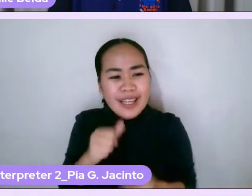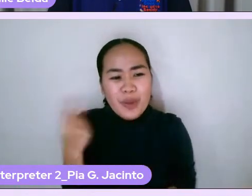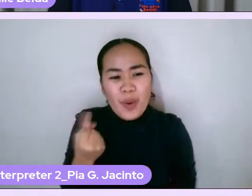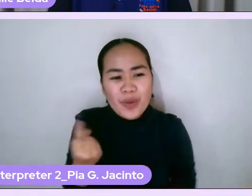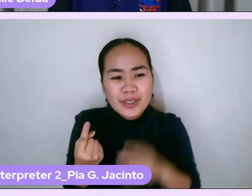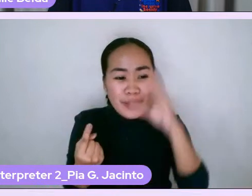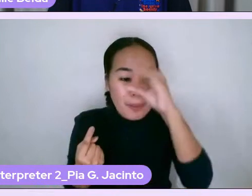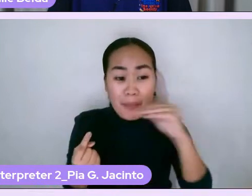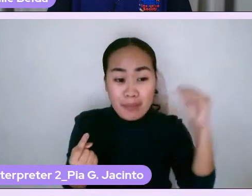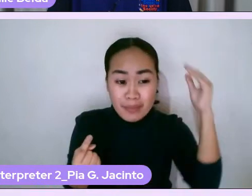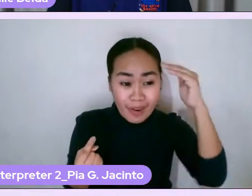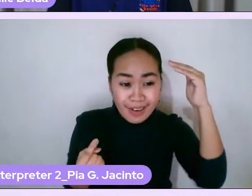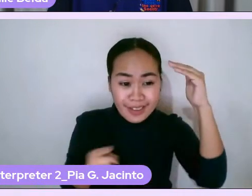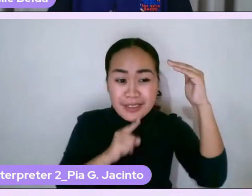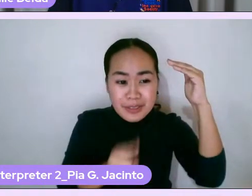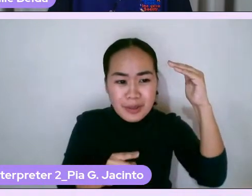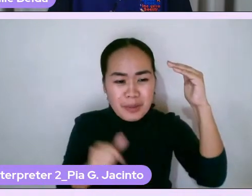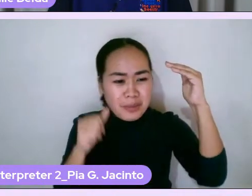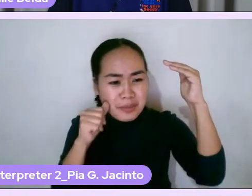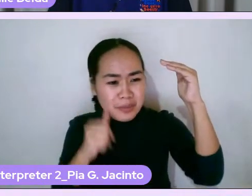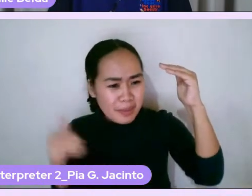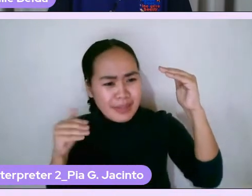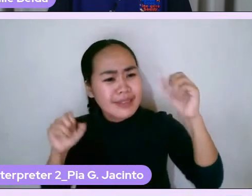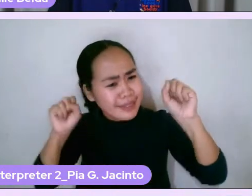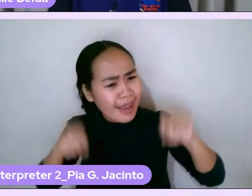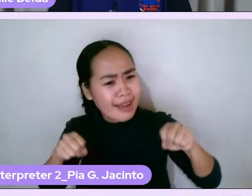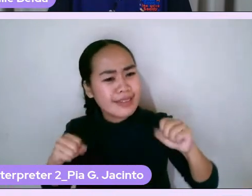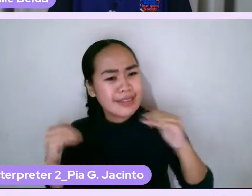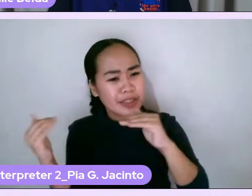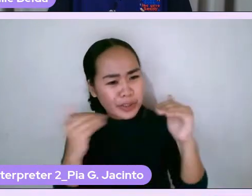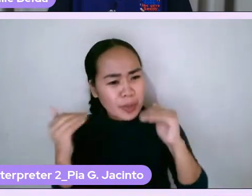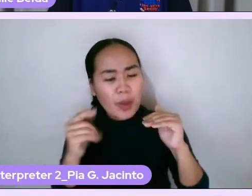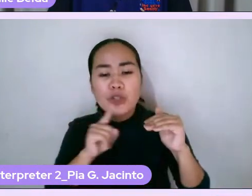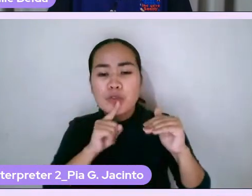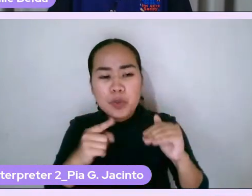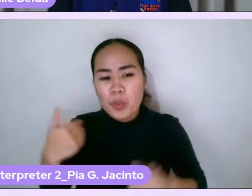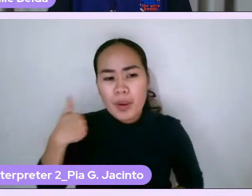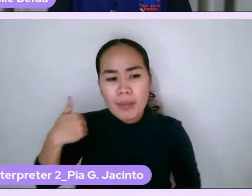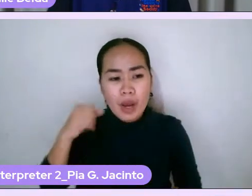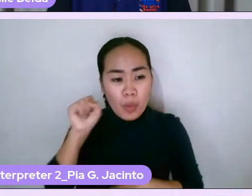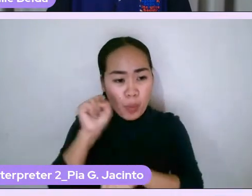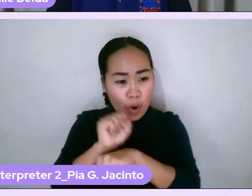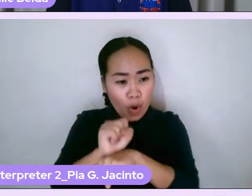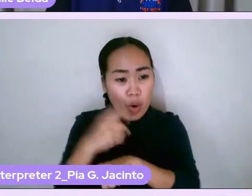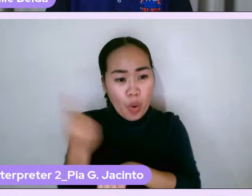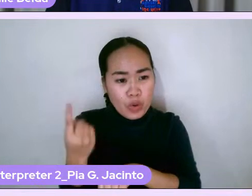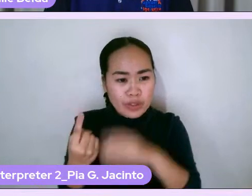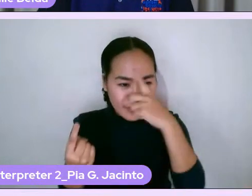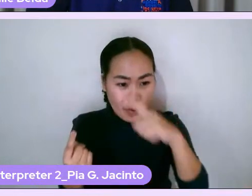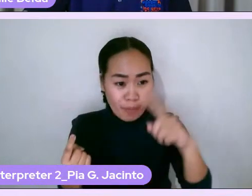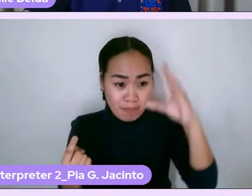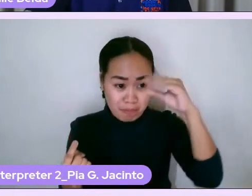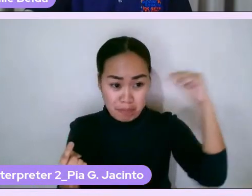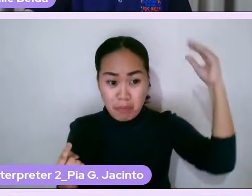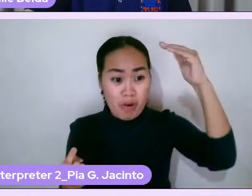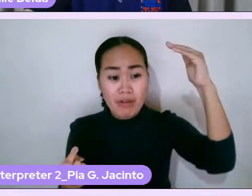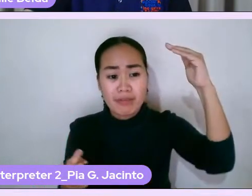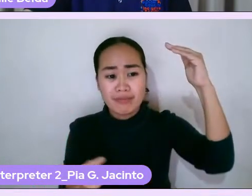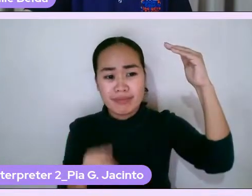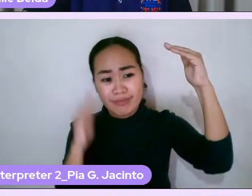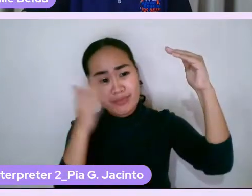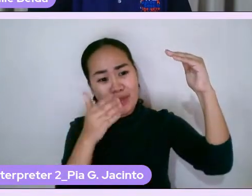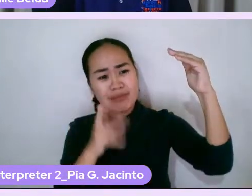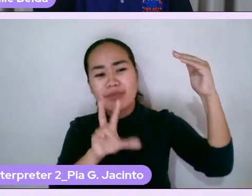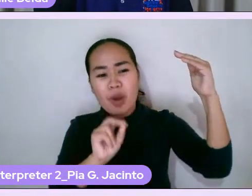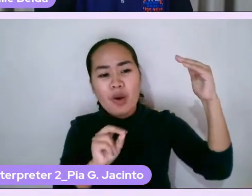Walang trabaho na pang lalaki lang or pang babae lang, right? So, kung tingin mo, interesado ka in a particular thing or you want to